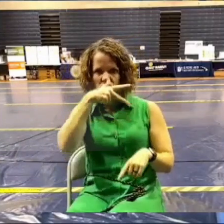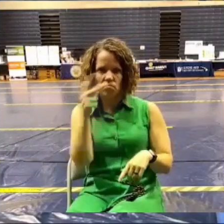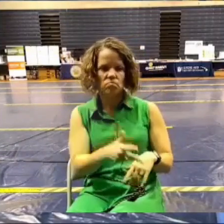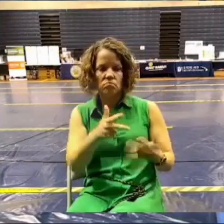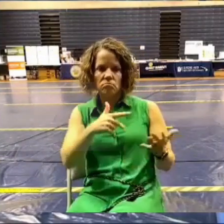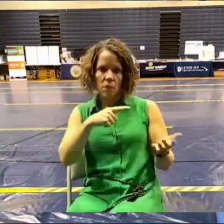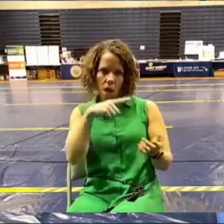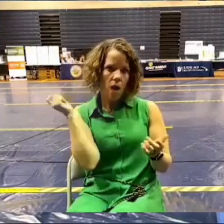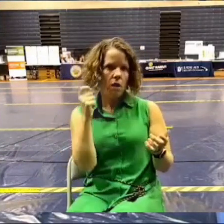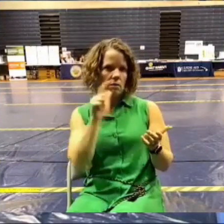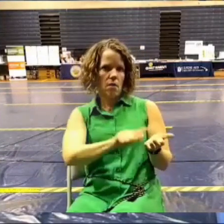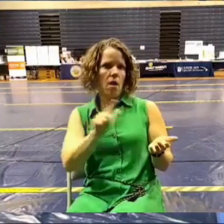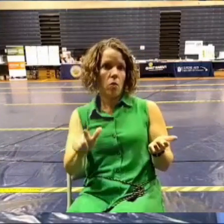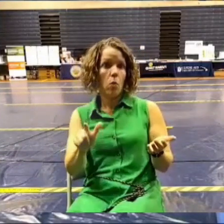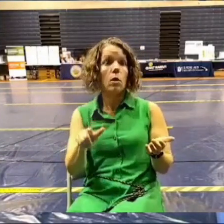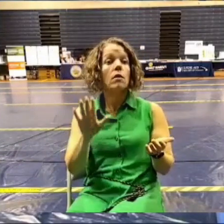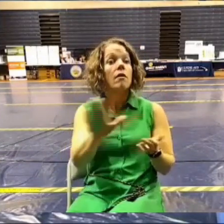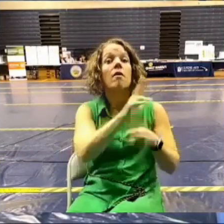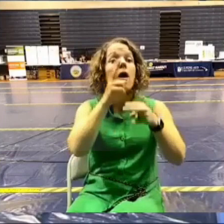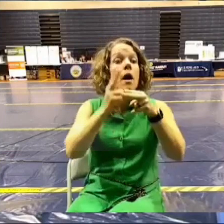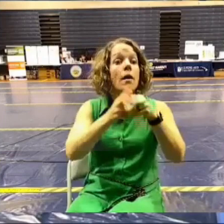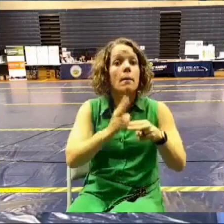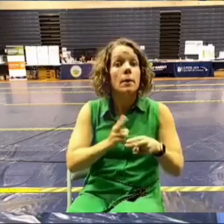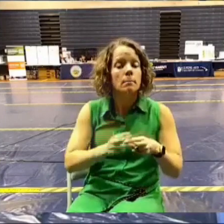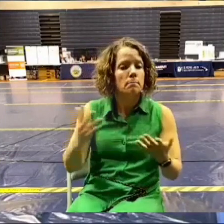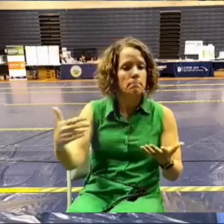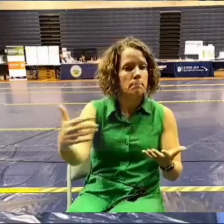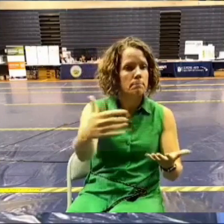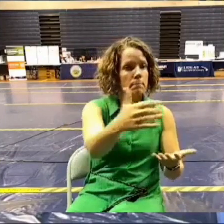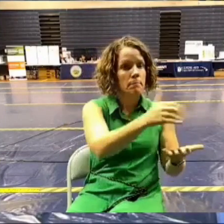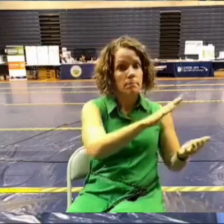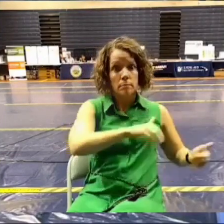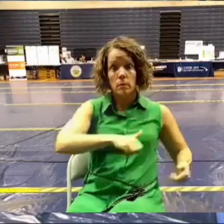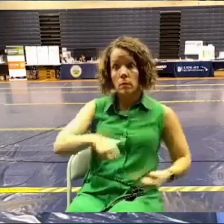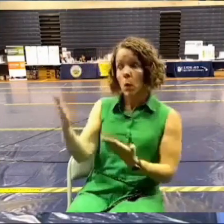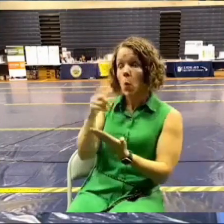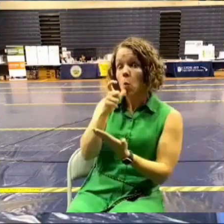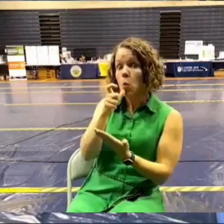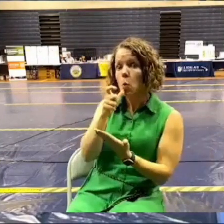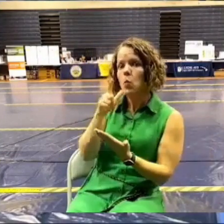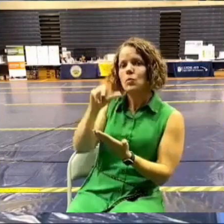The names of those landlords will be turned over to the Attorney General's office for legal action as well.